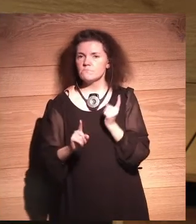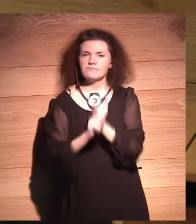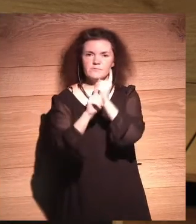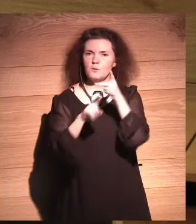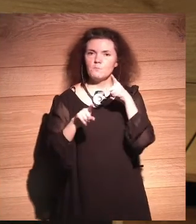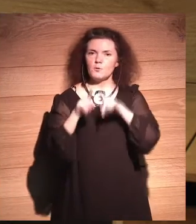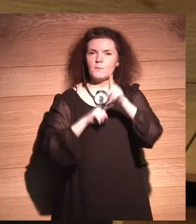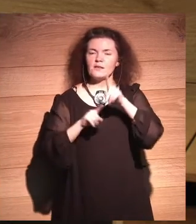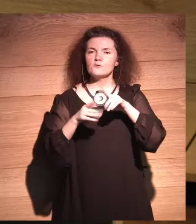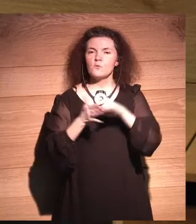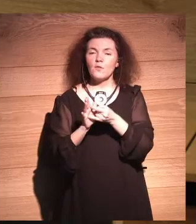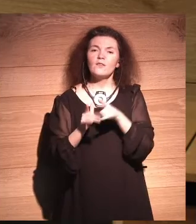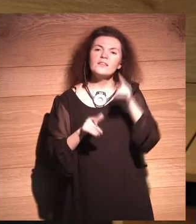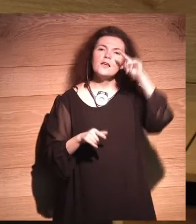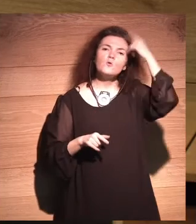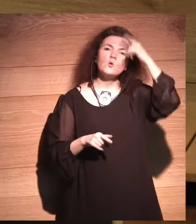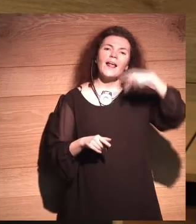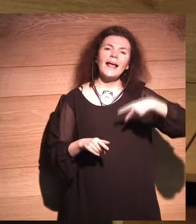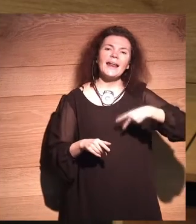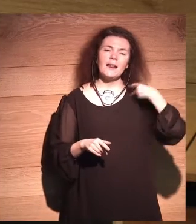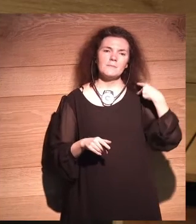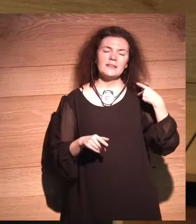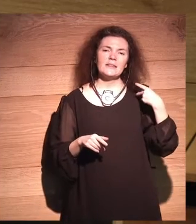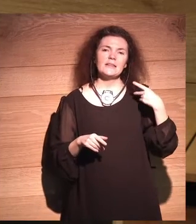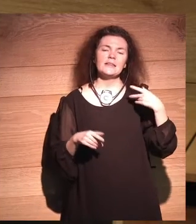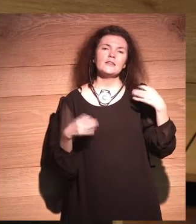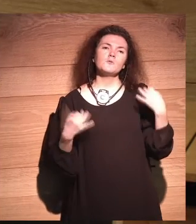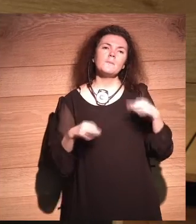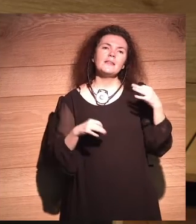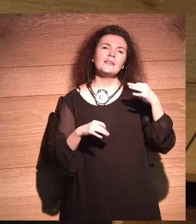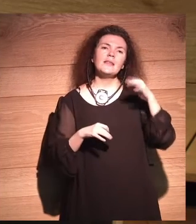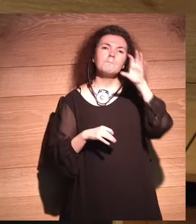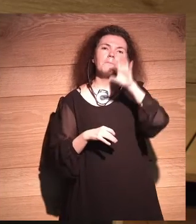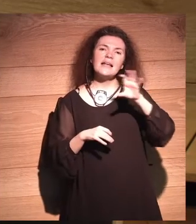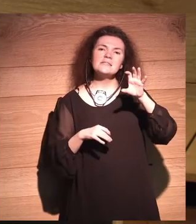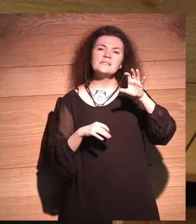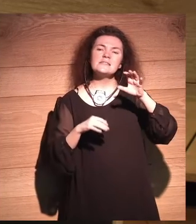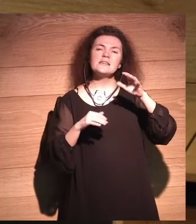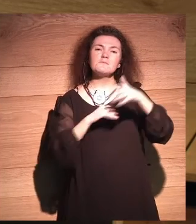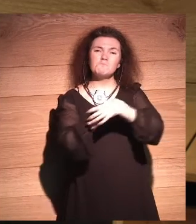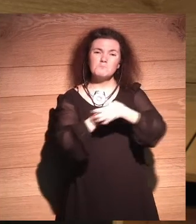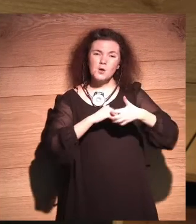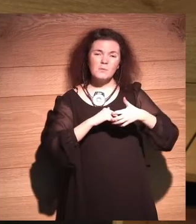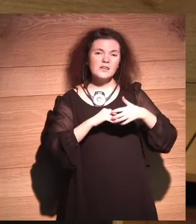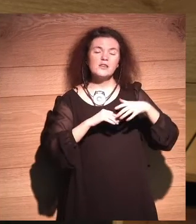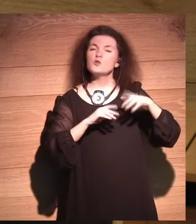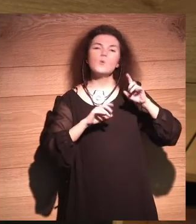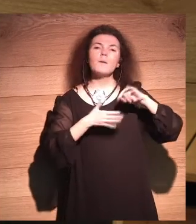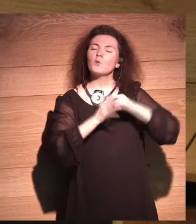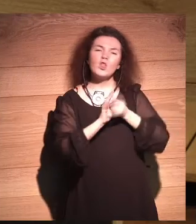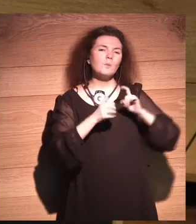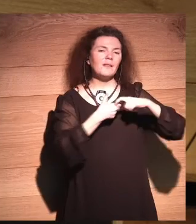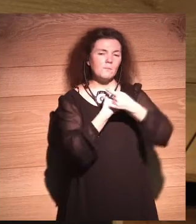and then you tackle the problem. So this culture generally in underdeveloped countries, we don't have it.